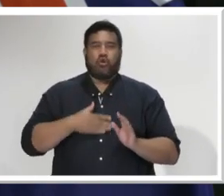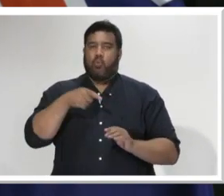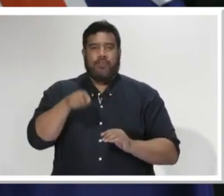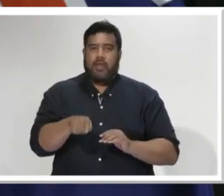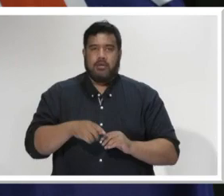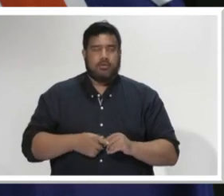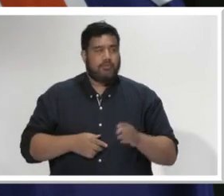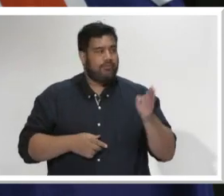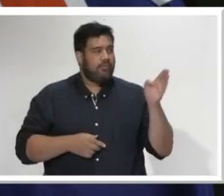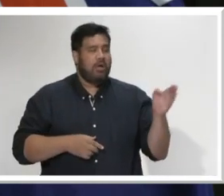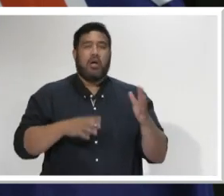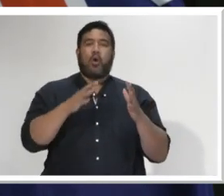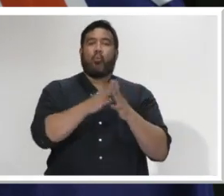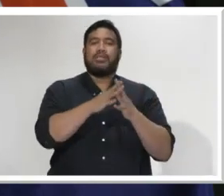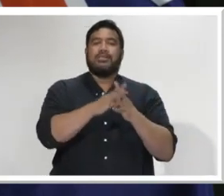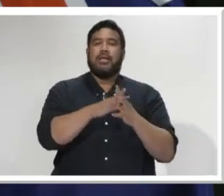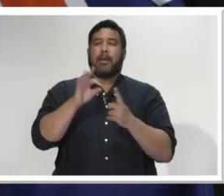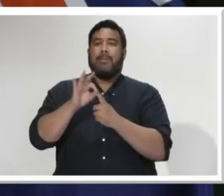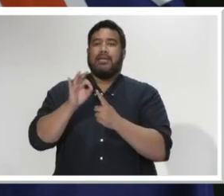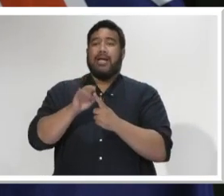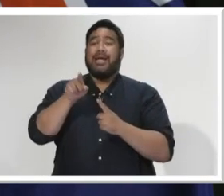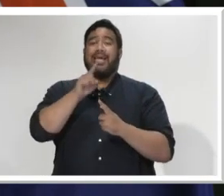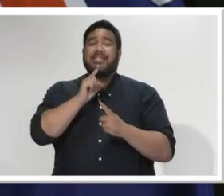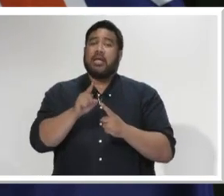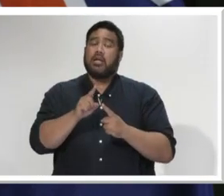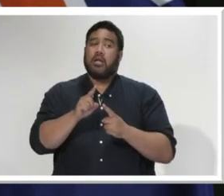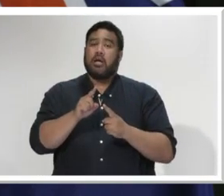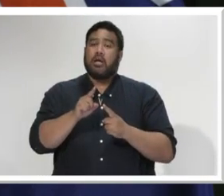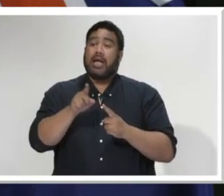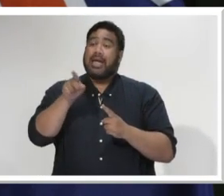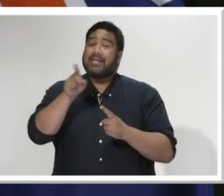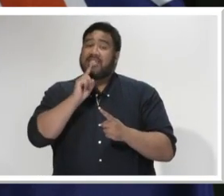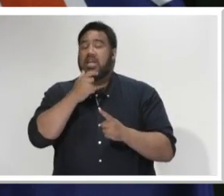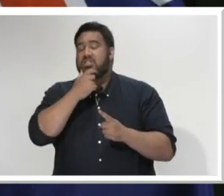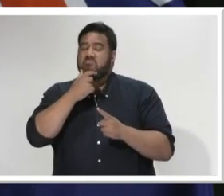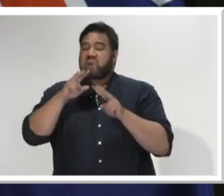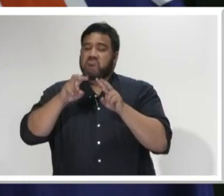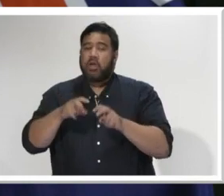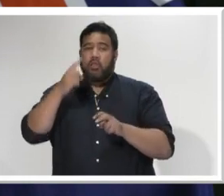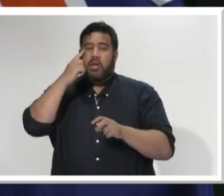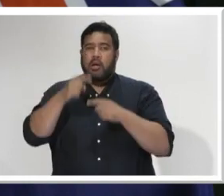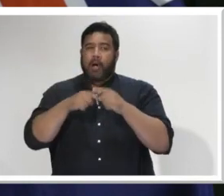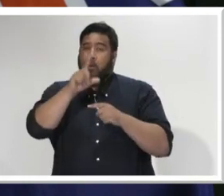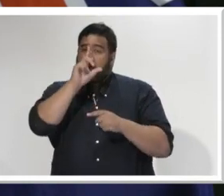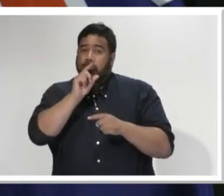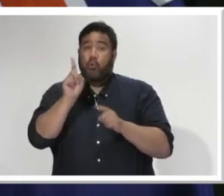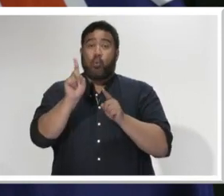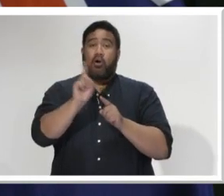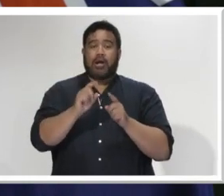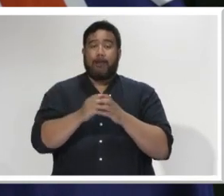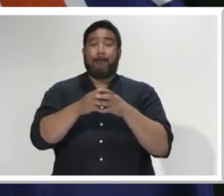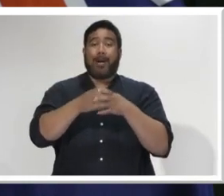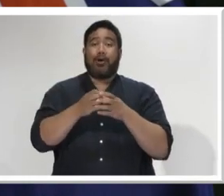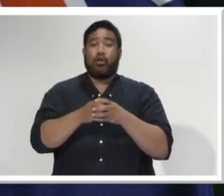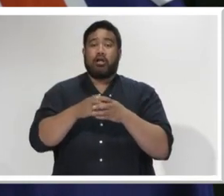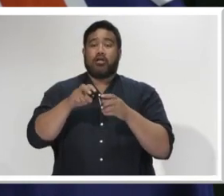Winston Peters says a trans-Tasman travel bubble is currently being explored. He says it could be a serious possibility. Would you